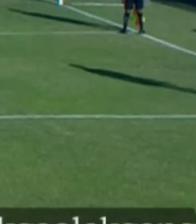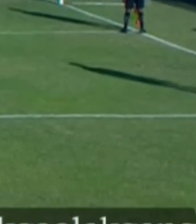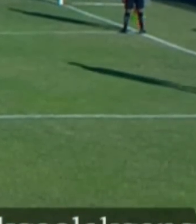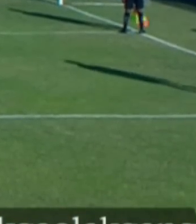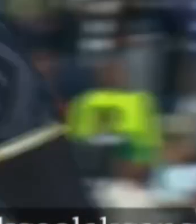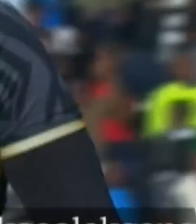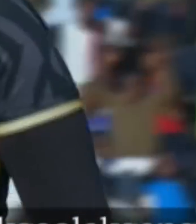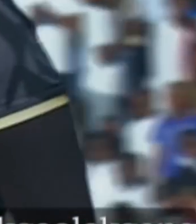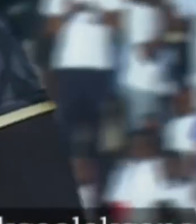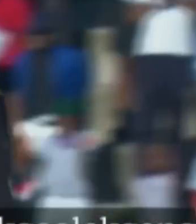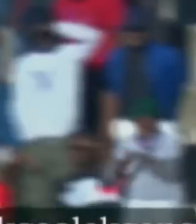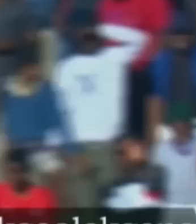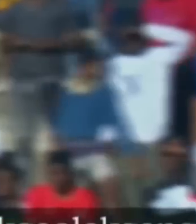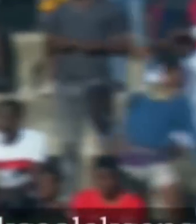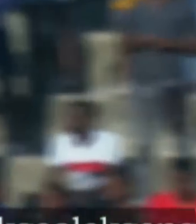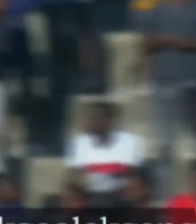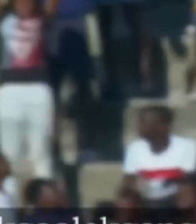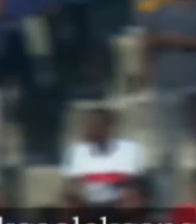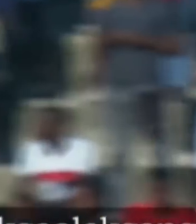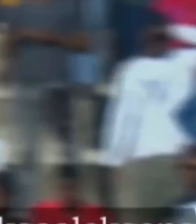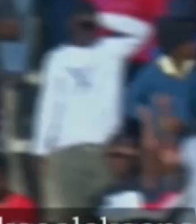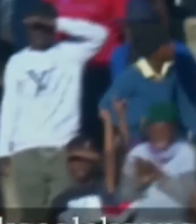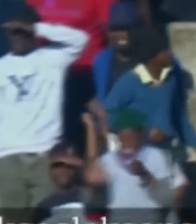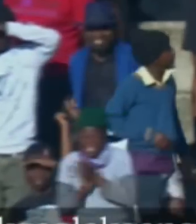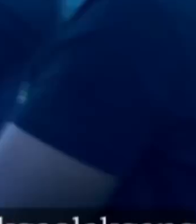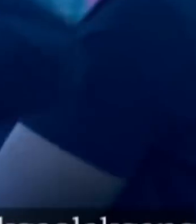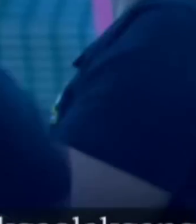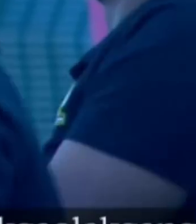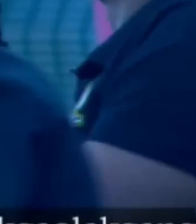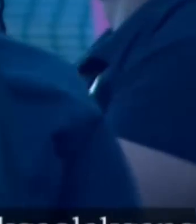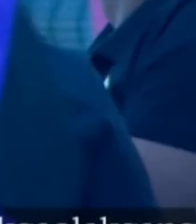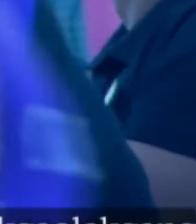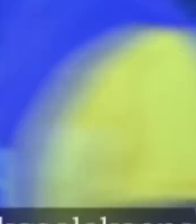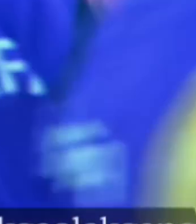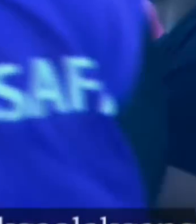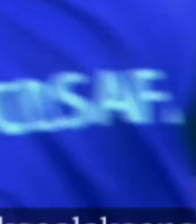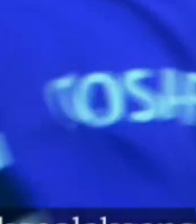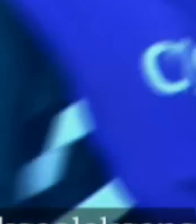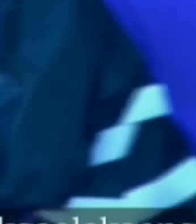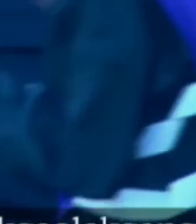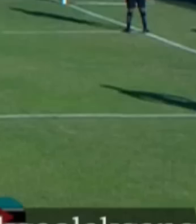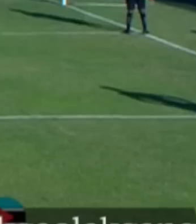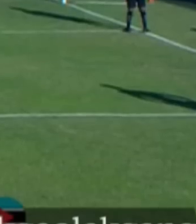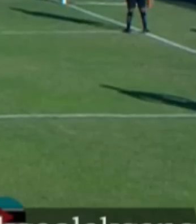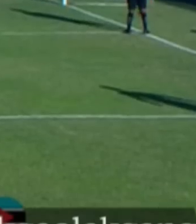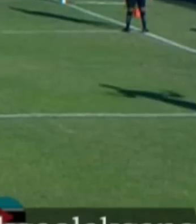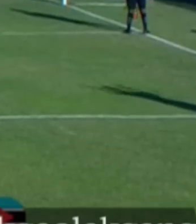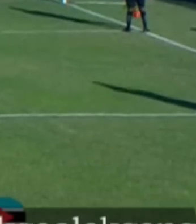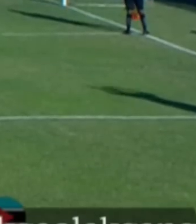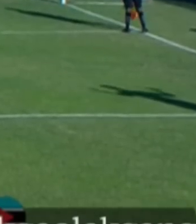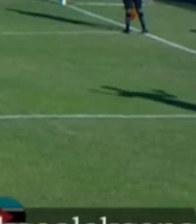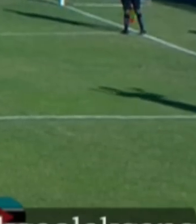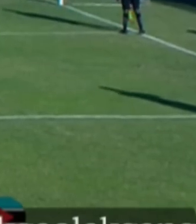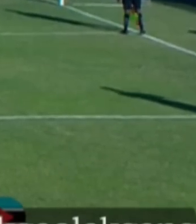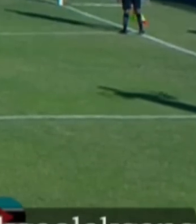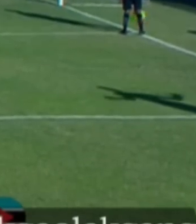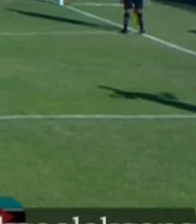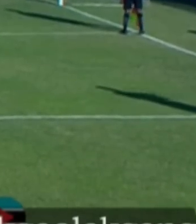around. Very much convincing and says, what up this time? You need a